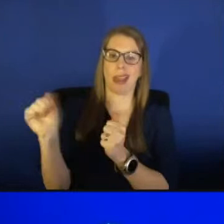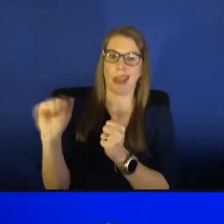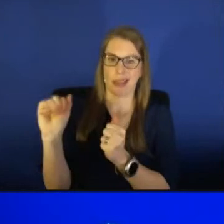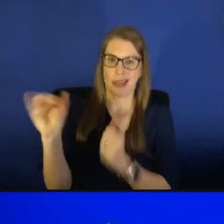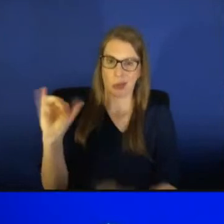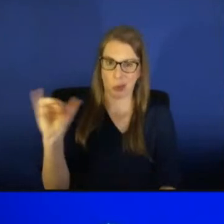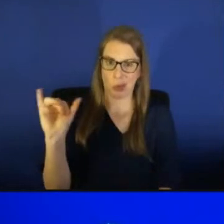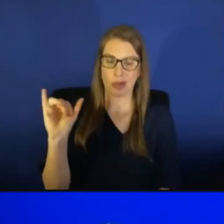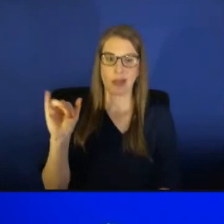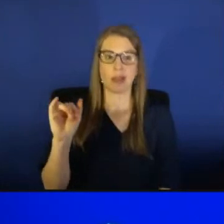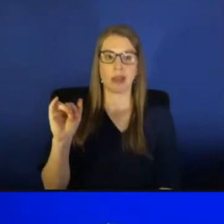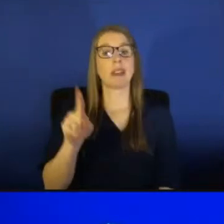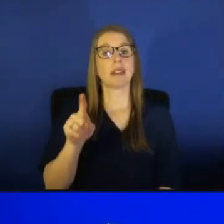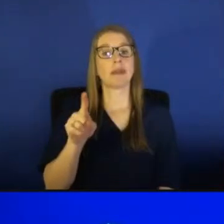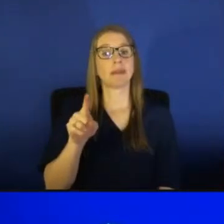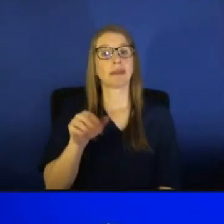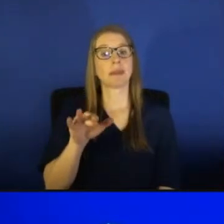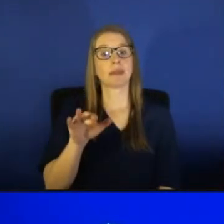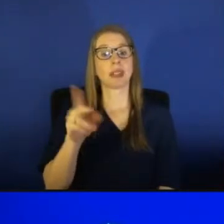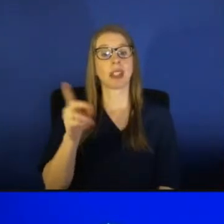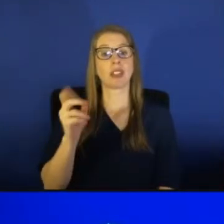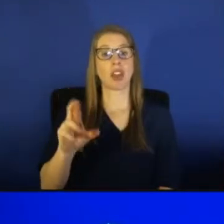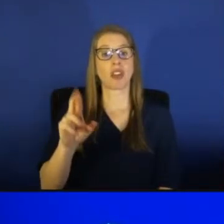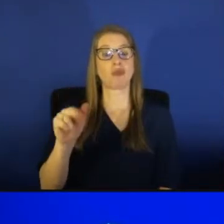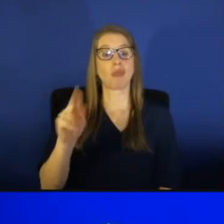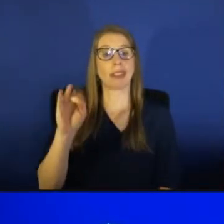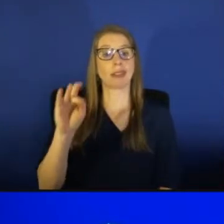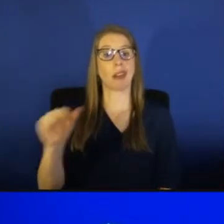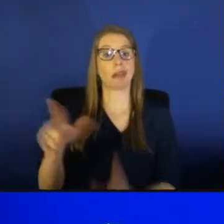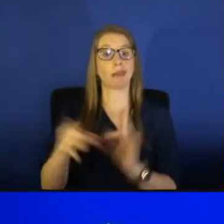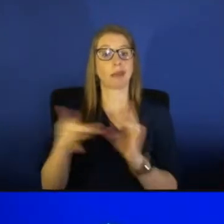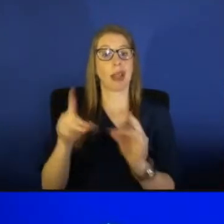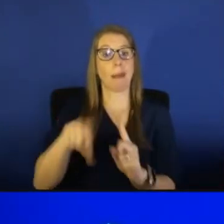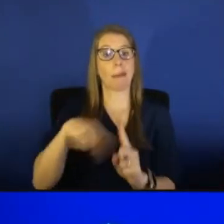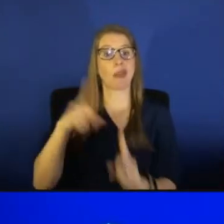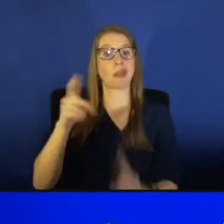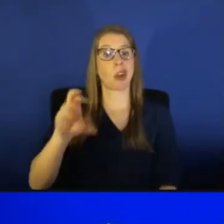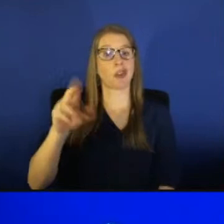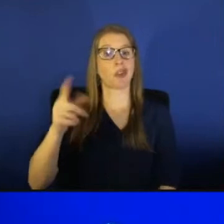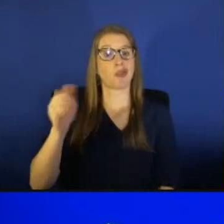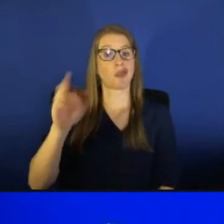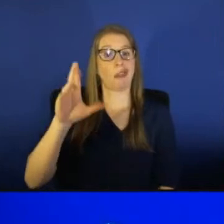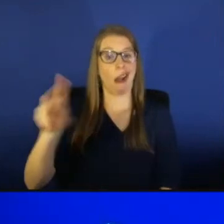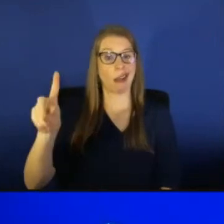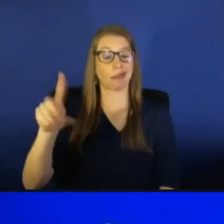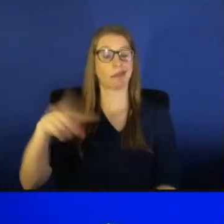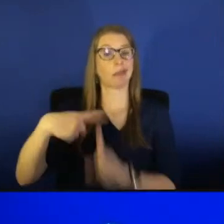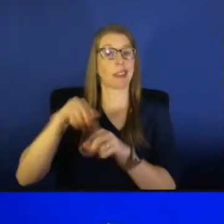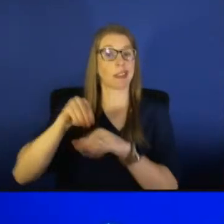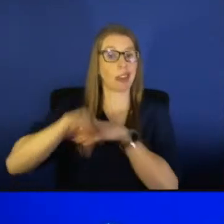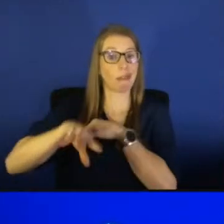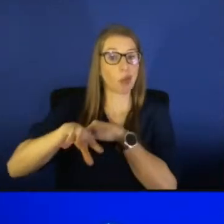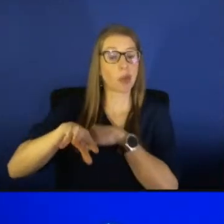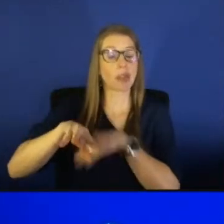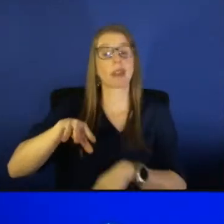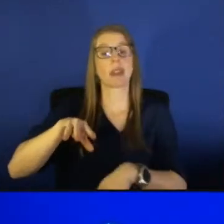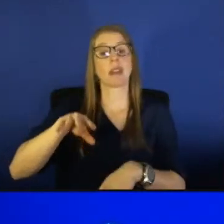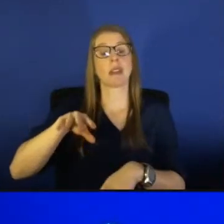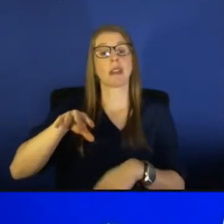I'd like to echo Dr. Randall's statements about Dr. Gerard. He's been a positive influence, moving the